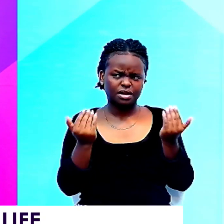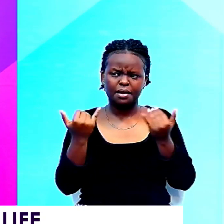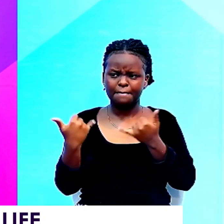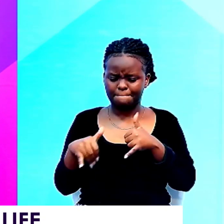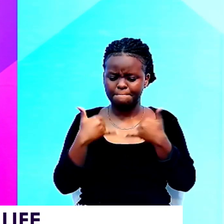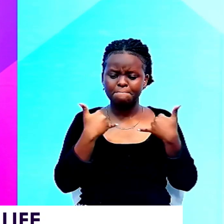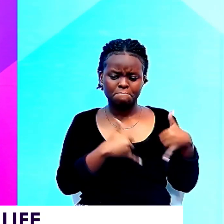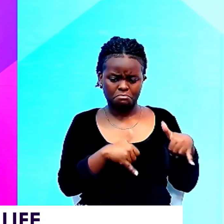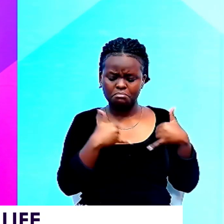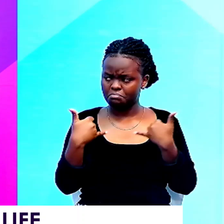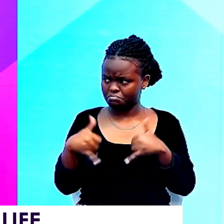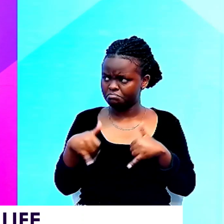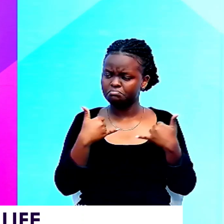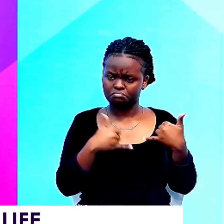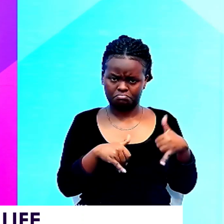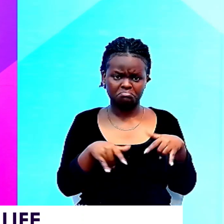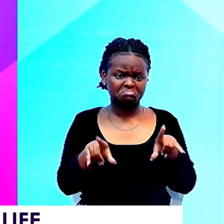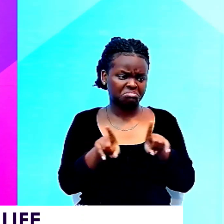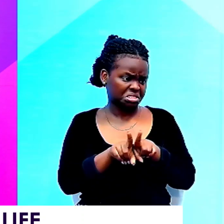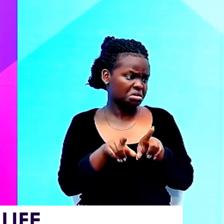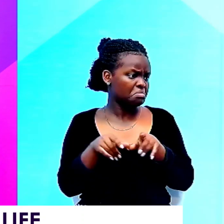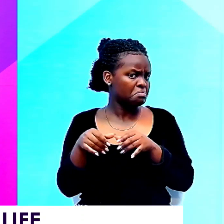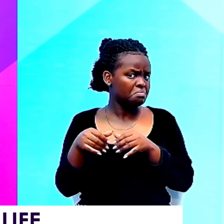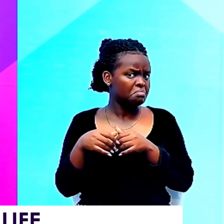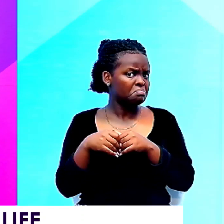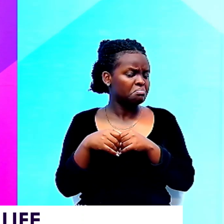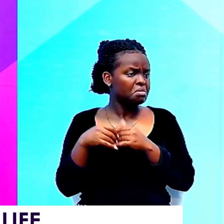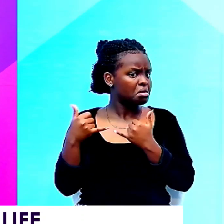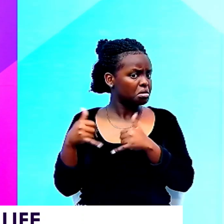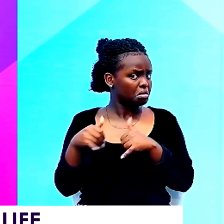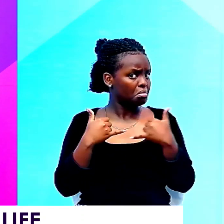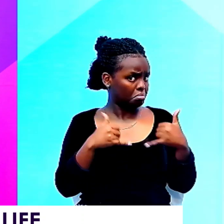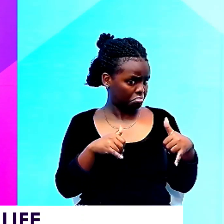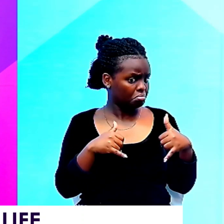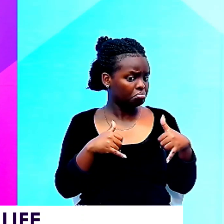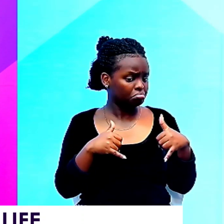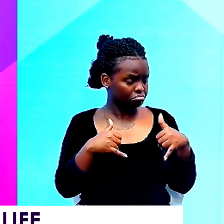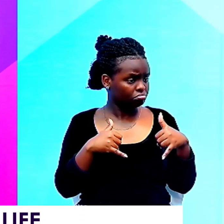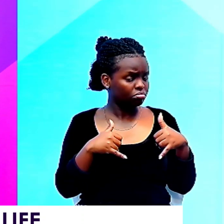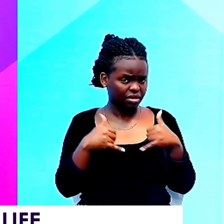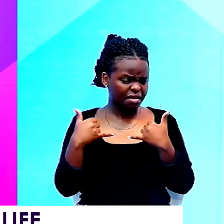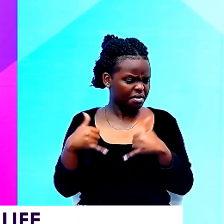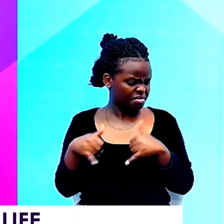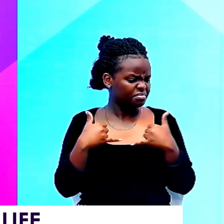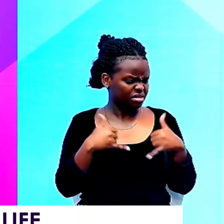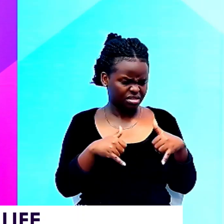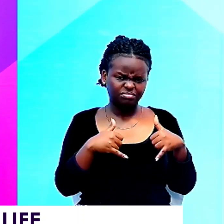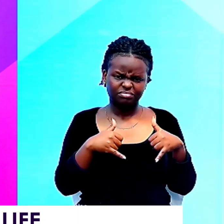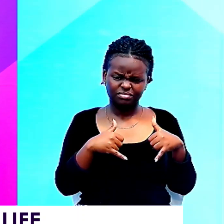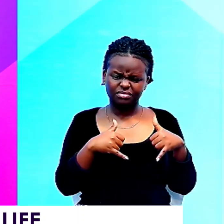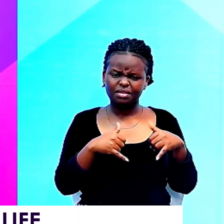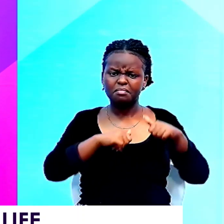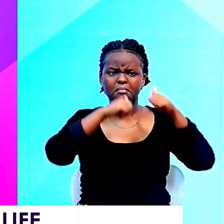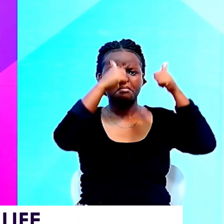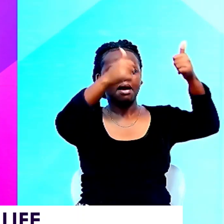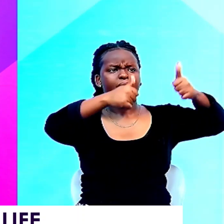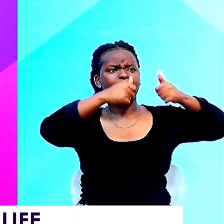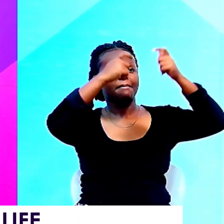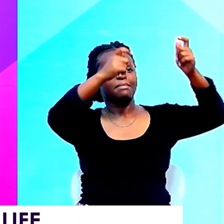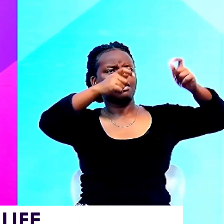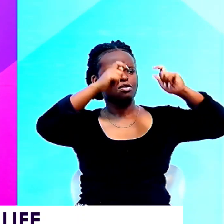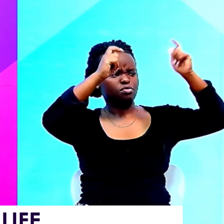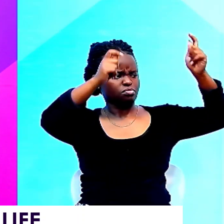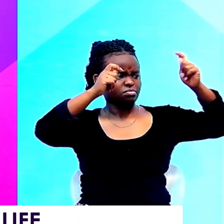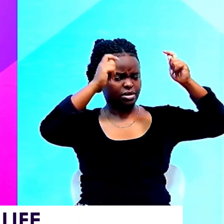playing, and it was like a game. And they were playing a game of maandamano. they were